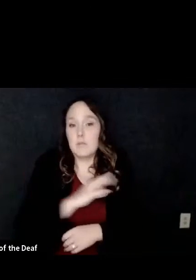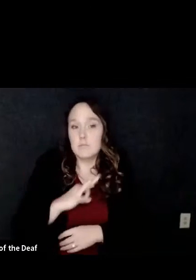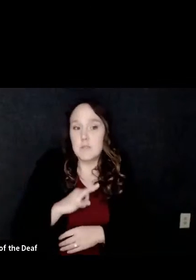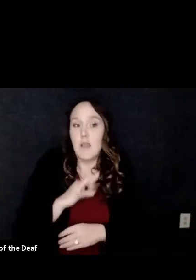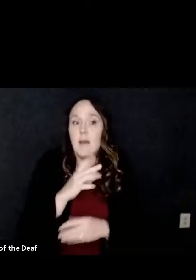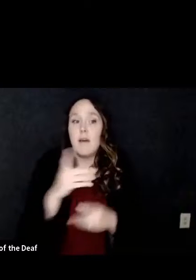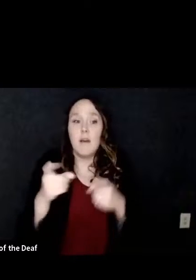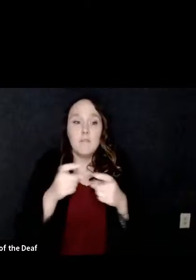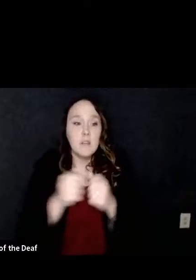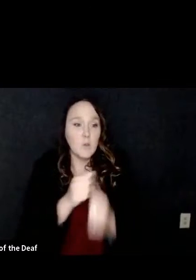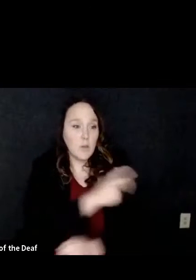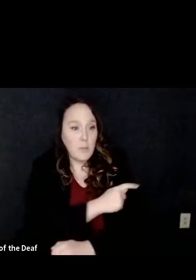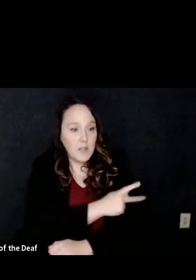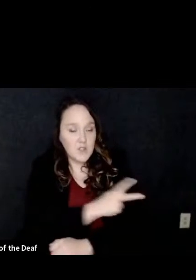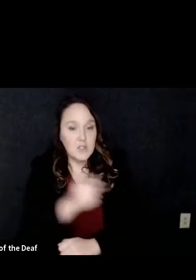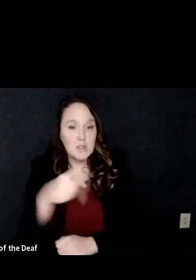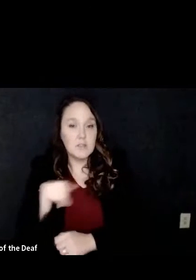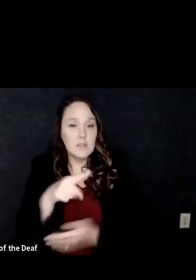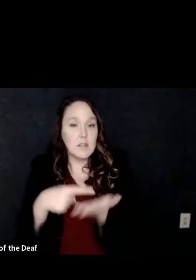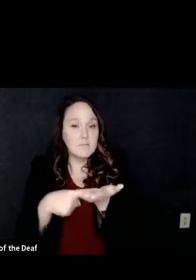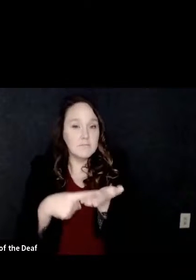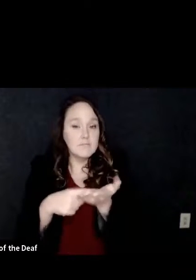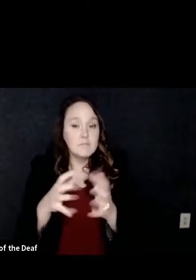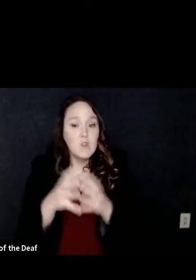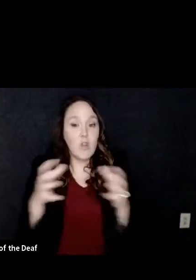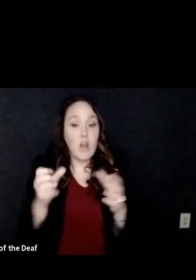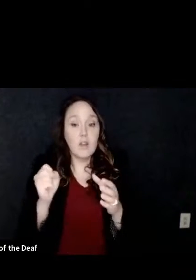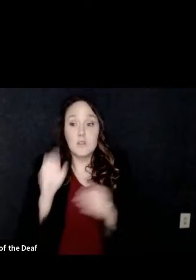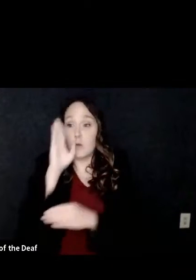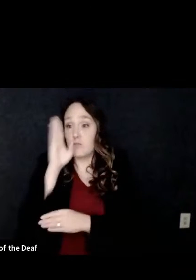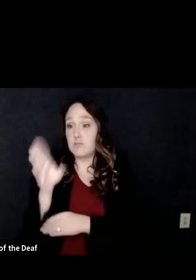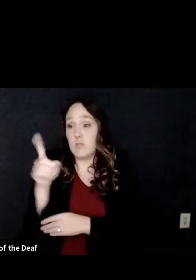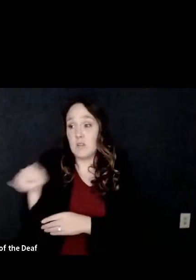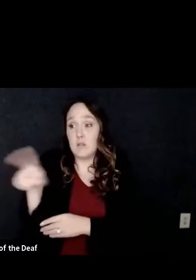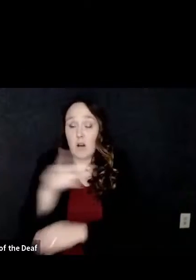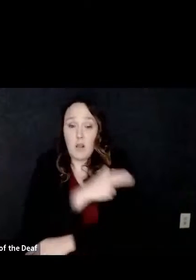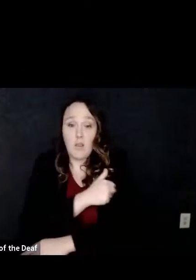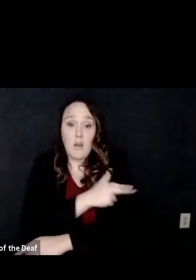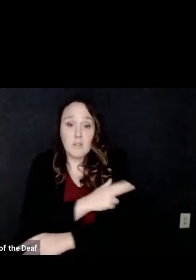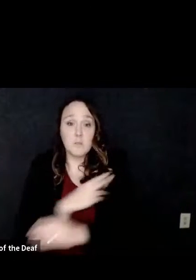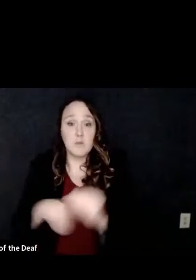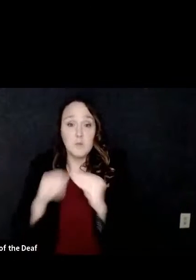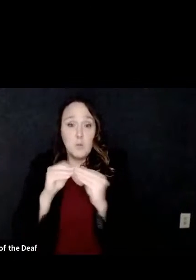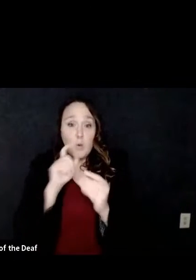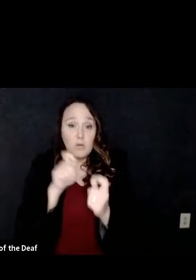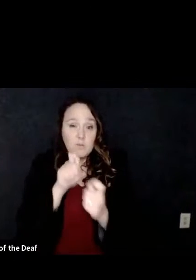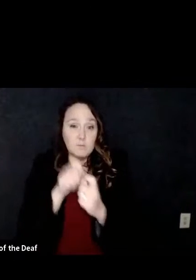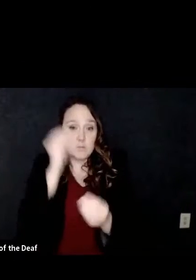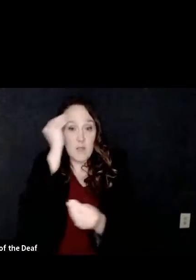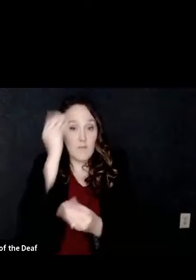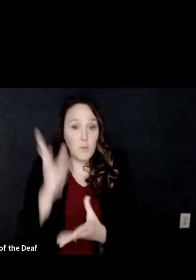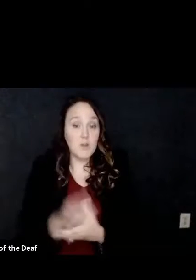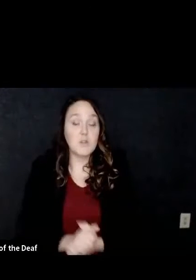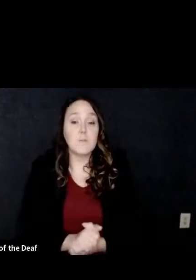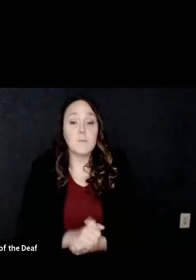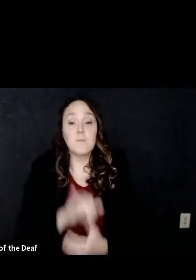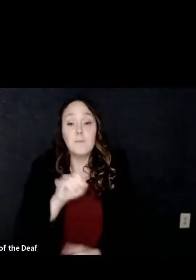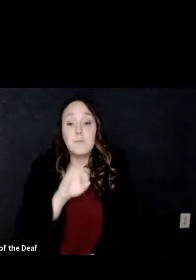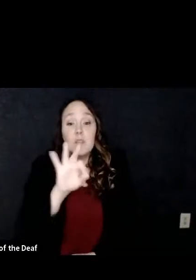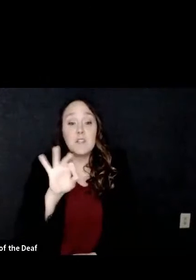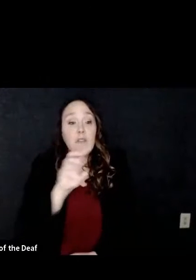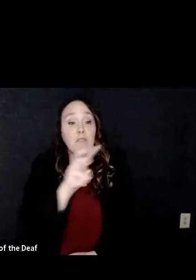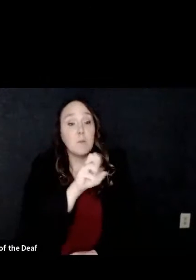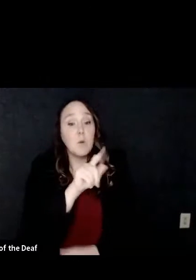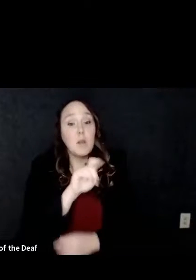patients. They've talked about that a lot. So definitely direct those questions to them for more specific information. From Jeff with WATE,